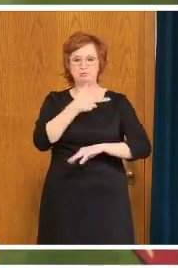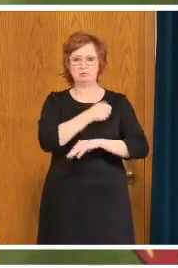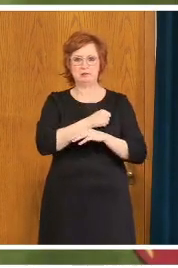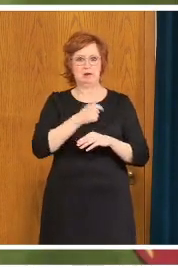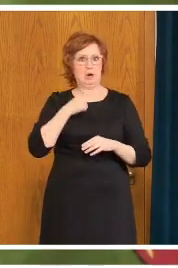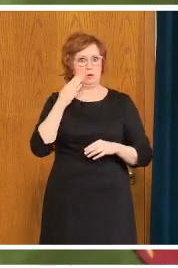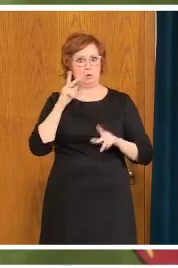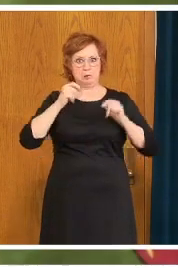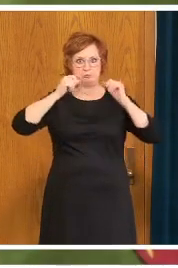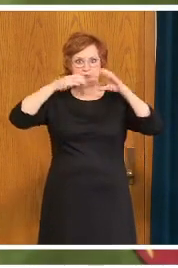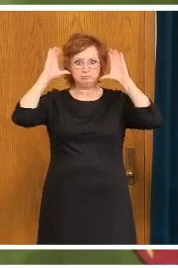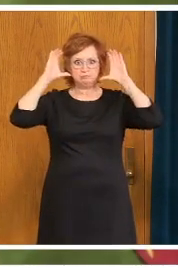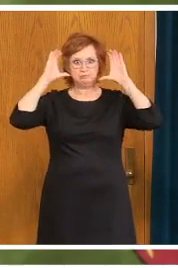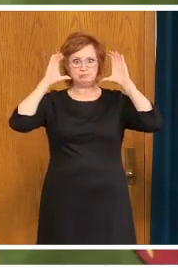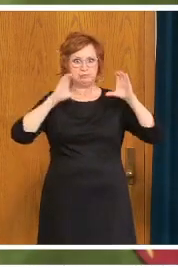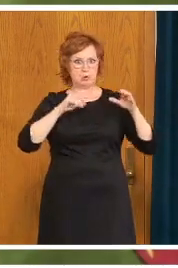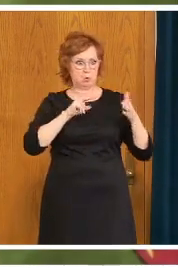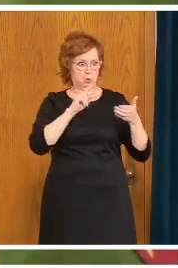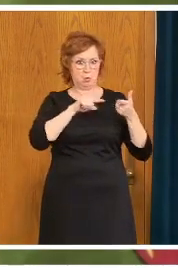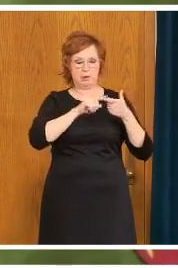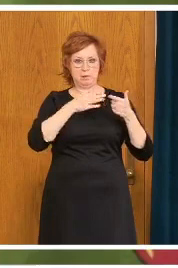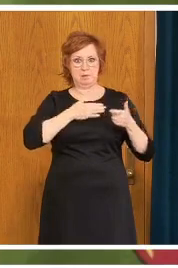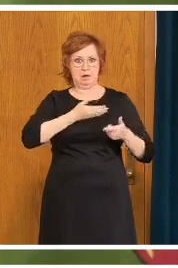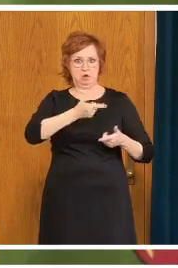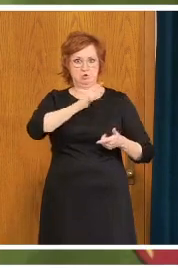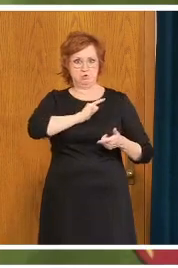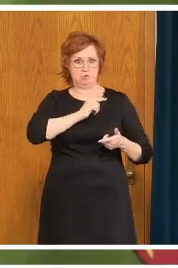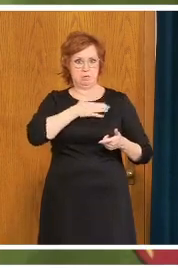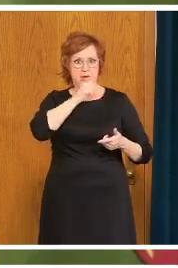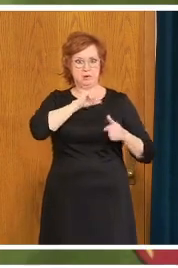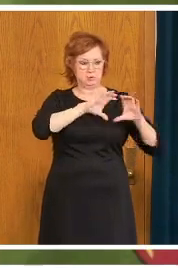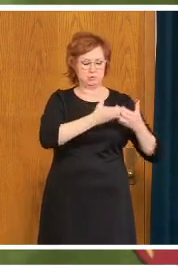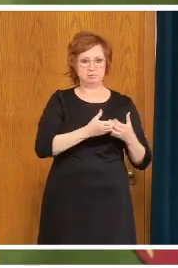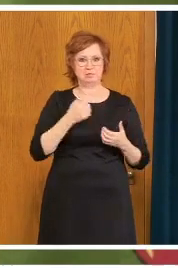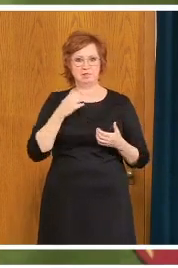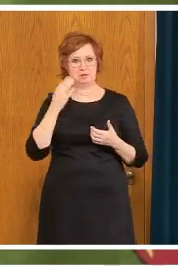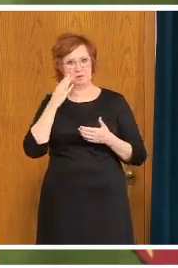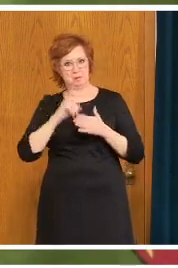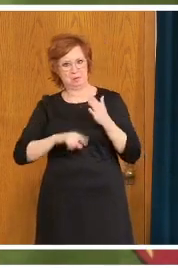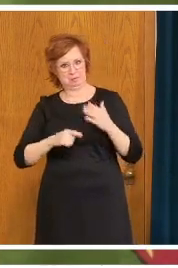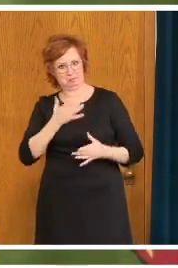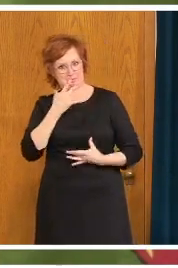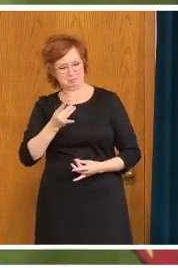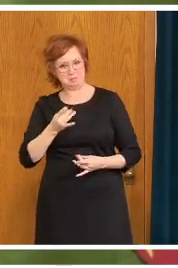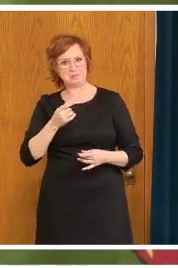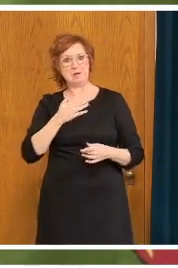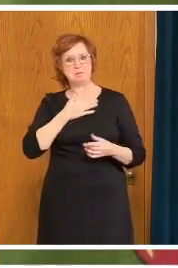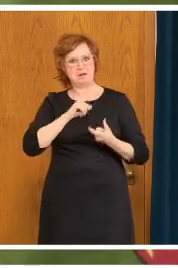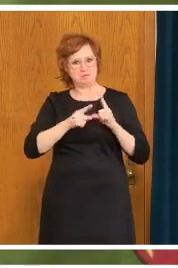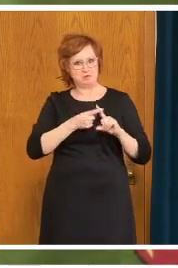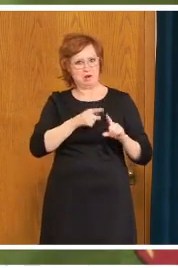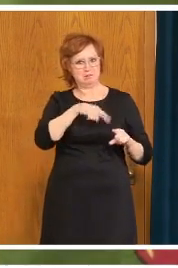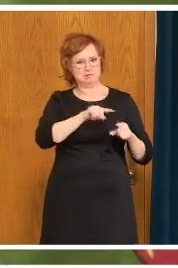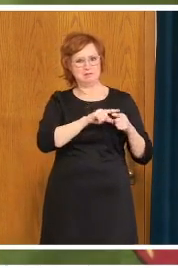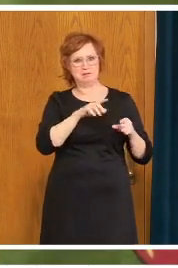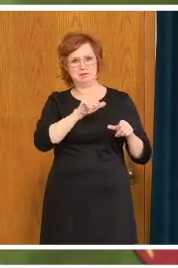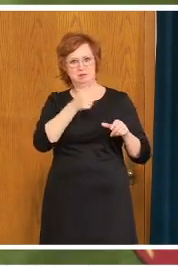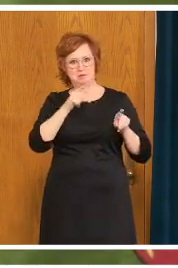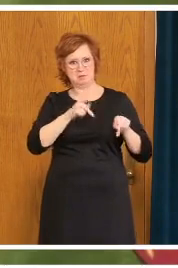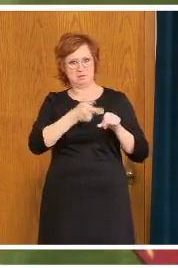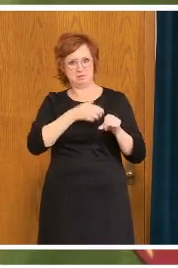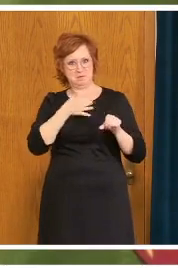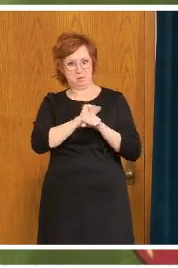to be called. In fact, I've learned that the exact age of some of my friends and colleagues based on which day they